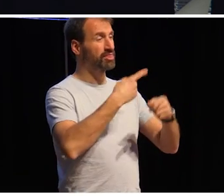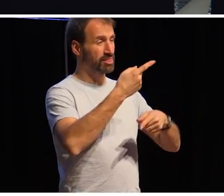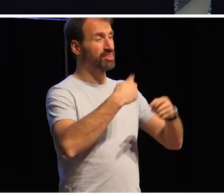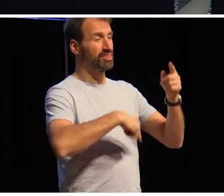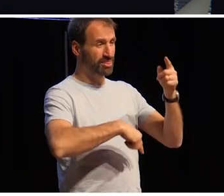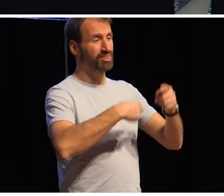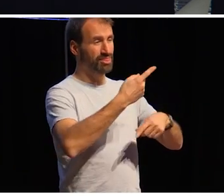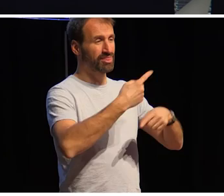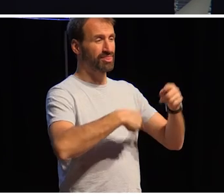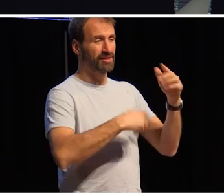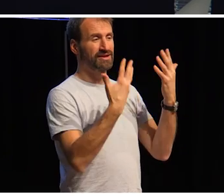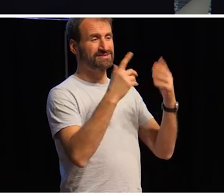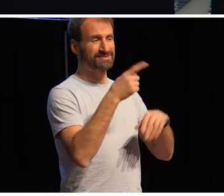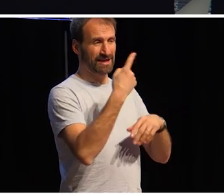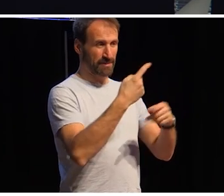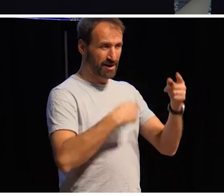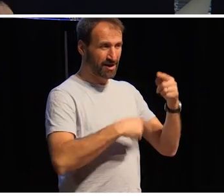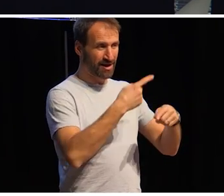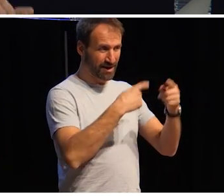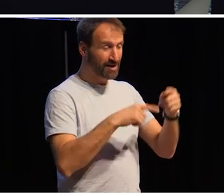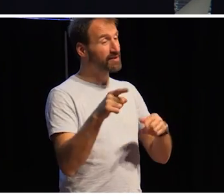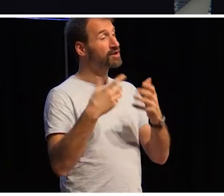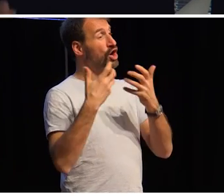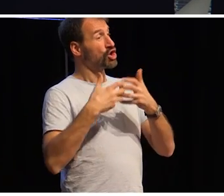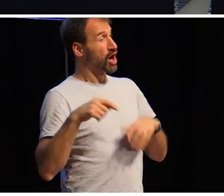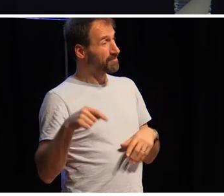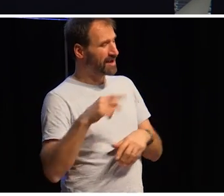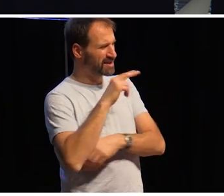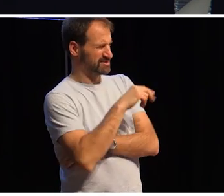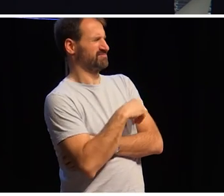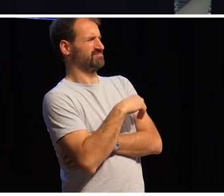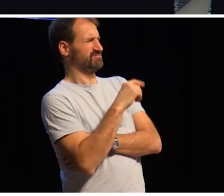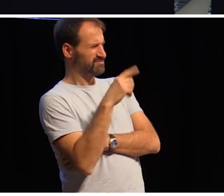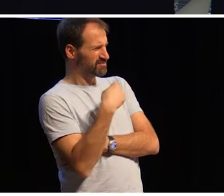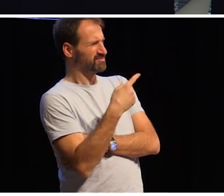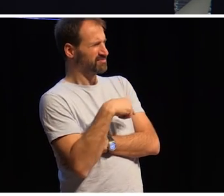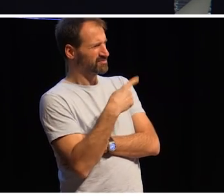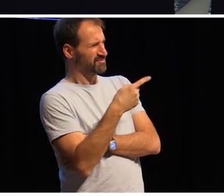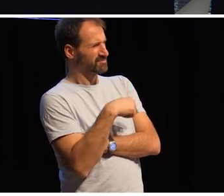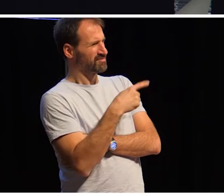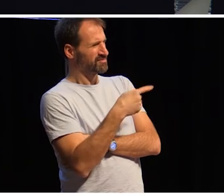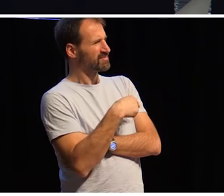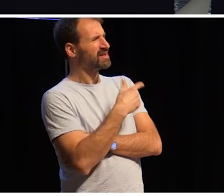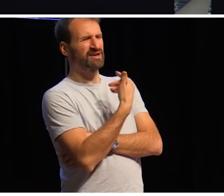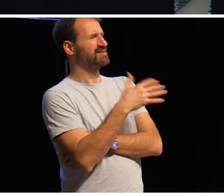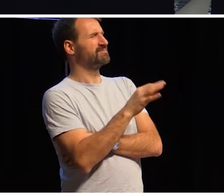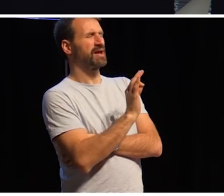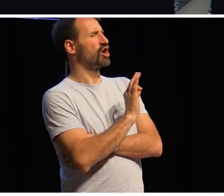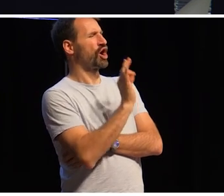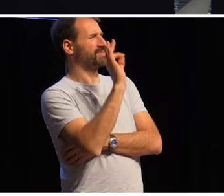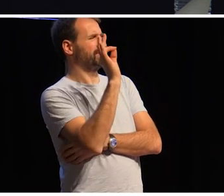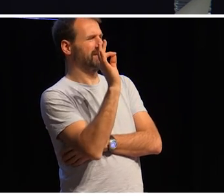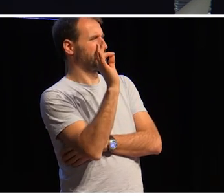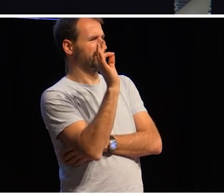this is optimizing, deoptimizing all the time, which is costing a lot of time. I'm marking this to just not optimize anymore. So this is where